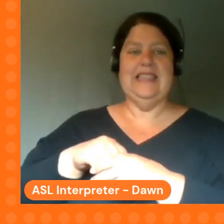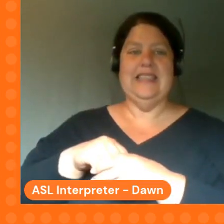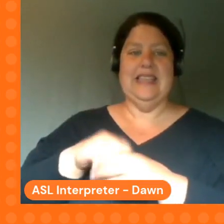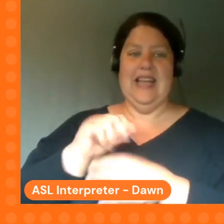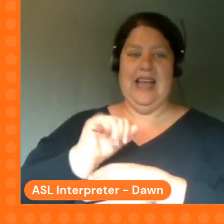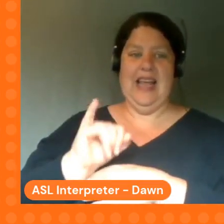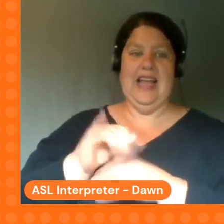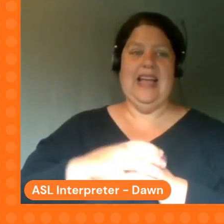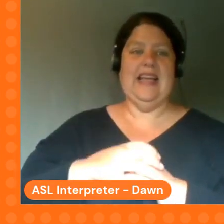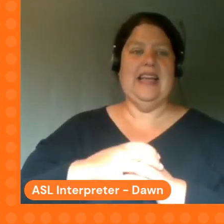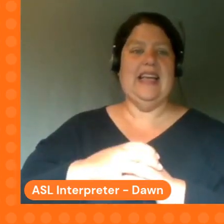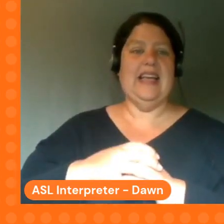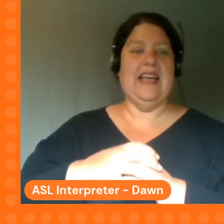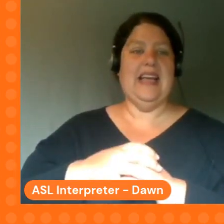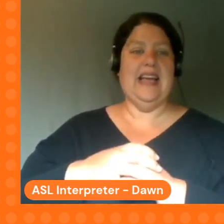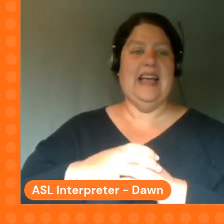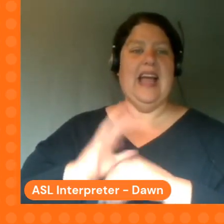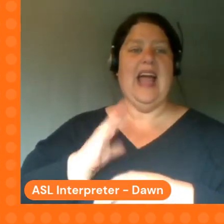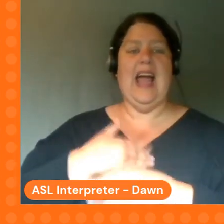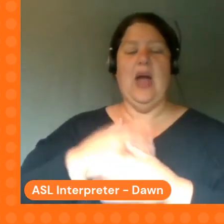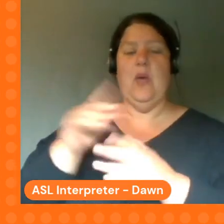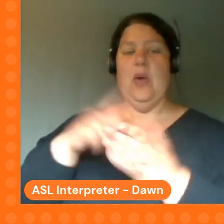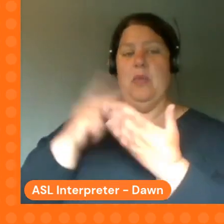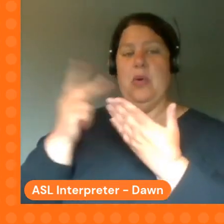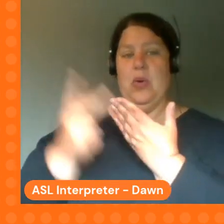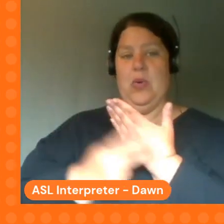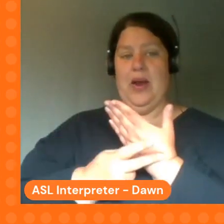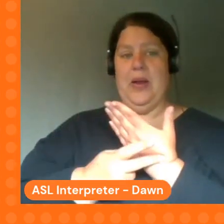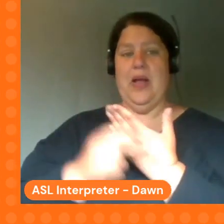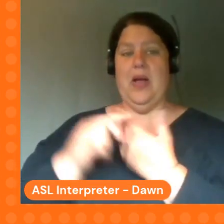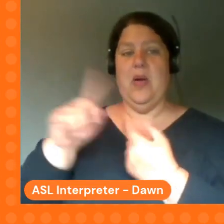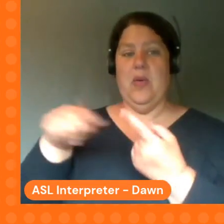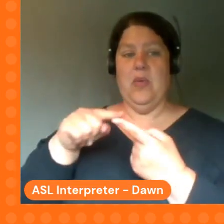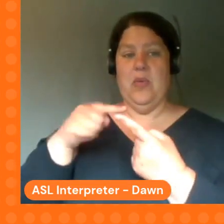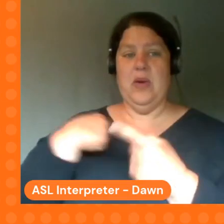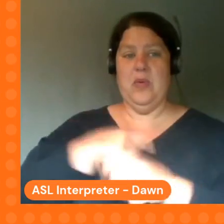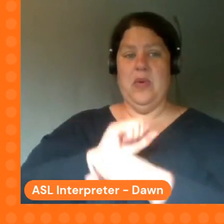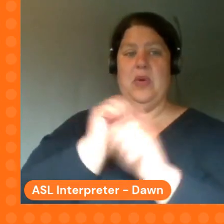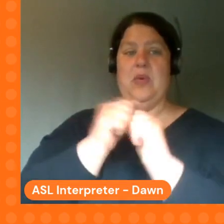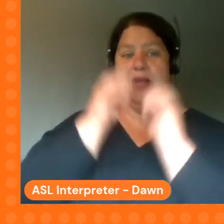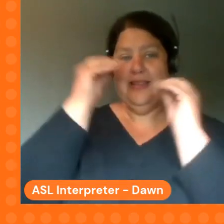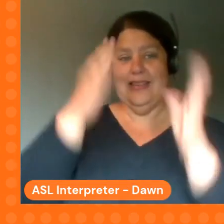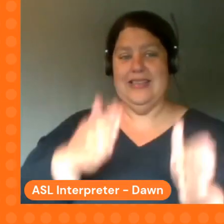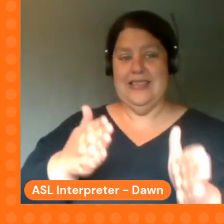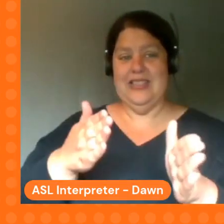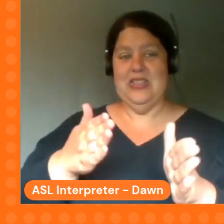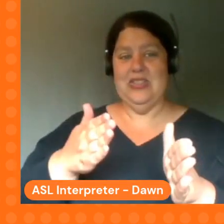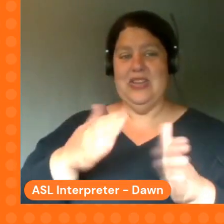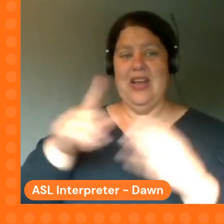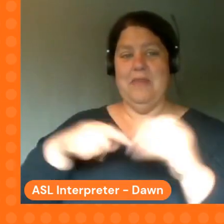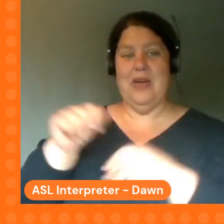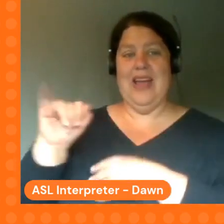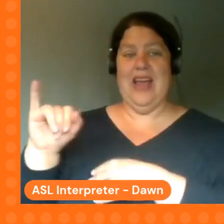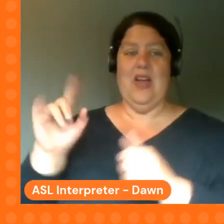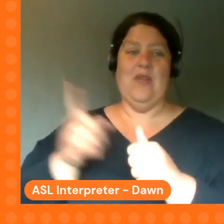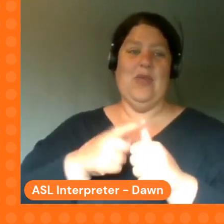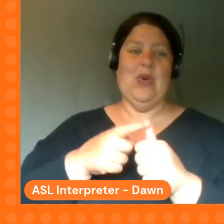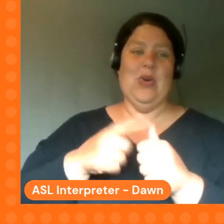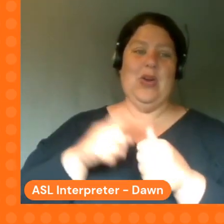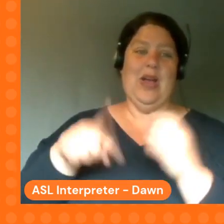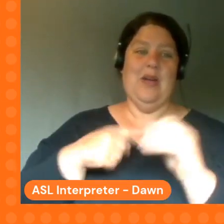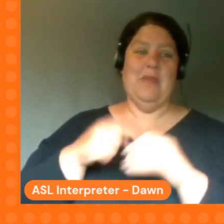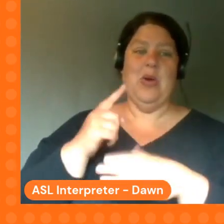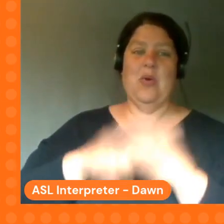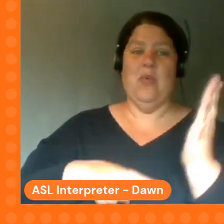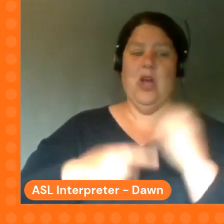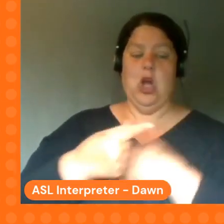our trainer program, when we work with the teacher to explore AI, the first lesson is about what is generative AI,